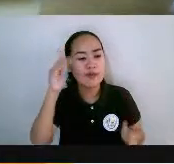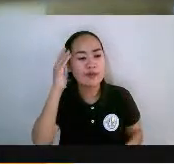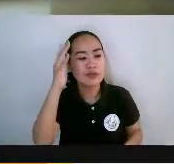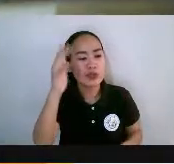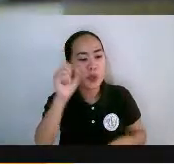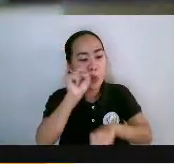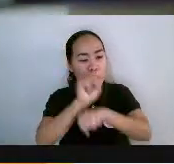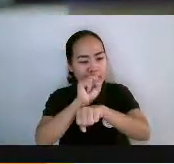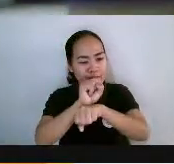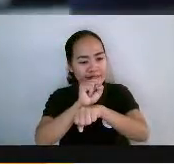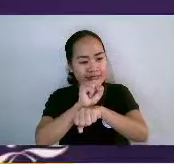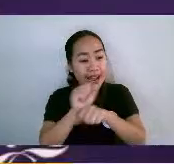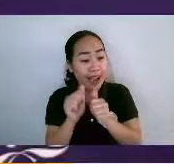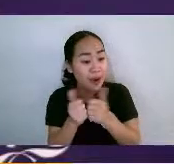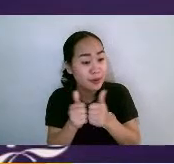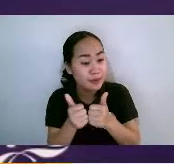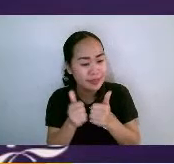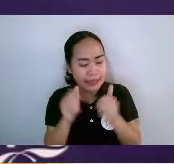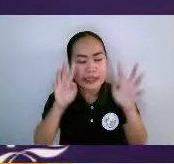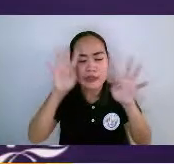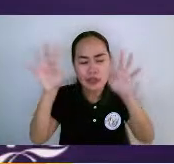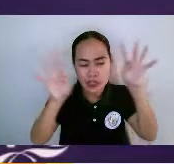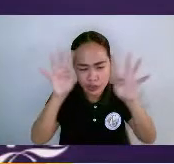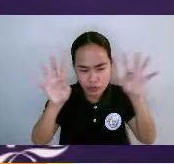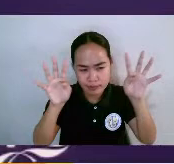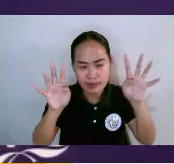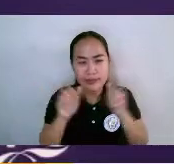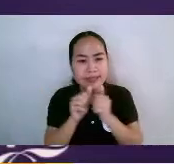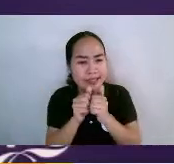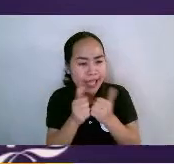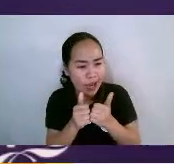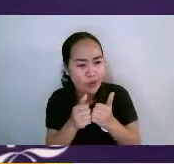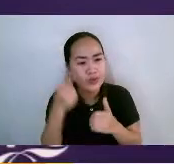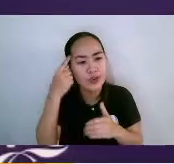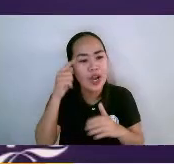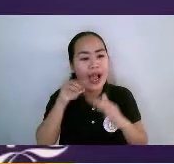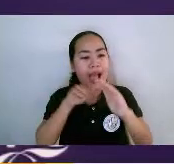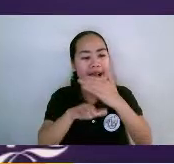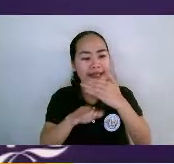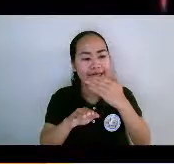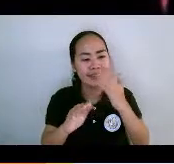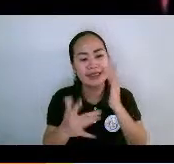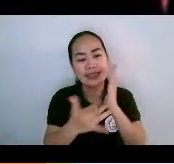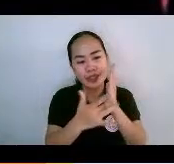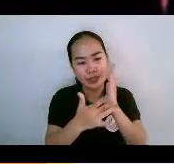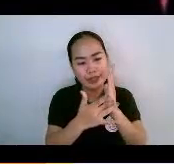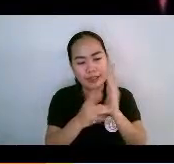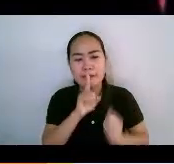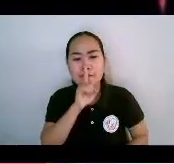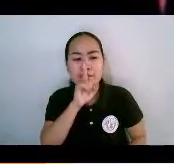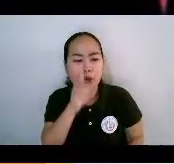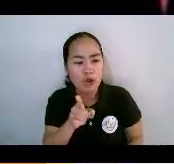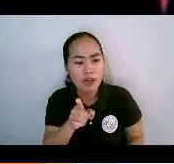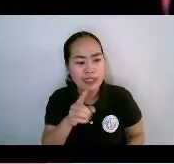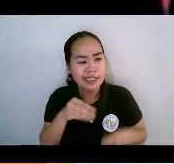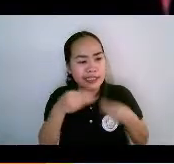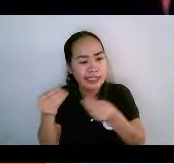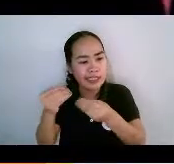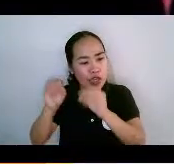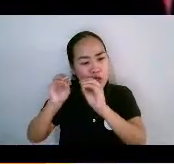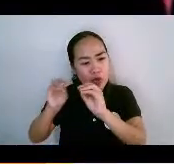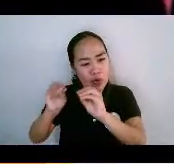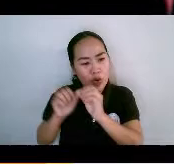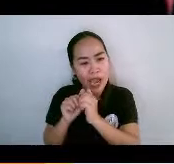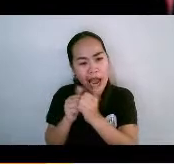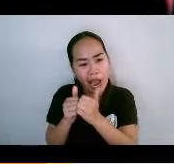innovation, digitalization, and access to technology. We will equip them through skills training